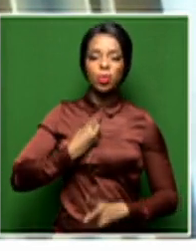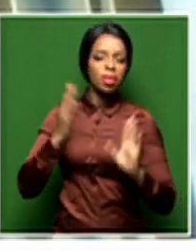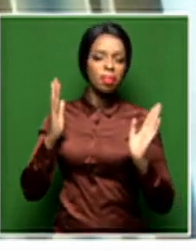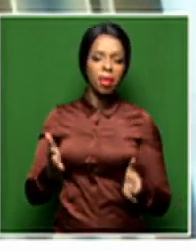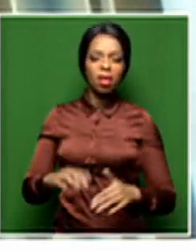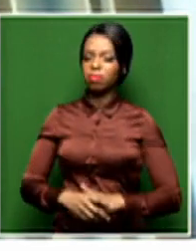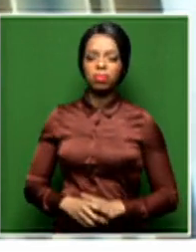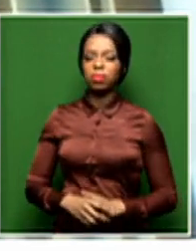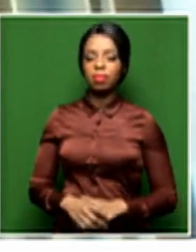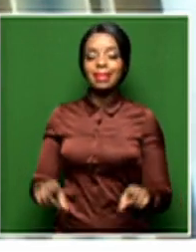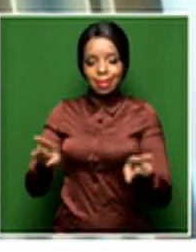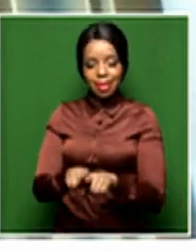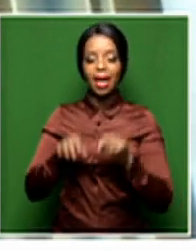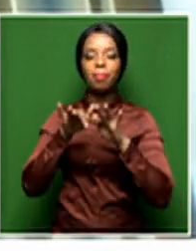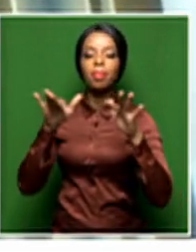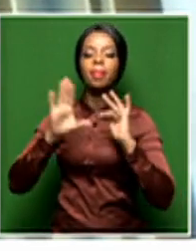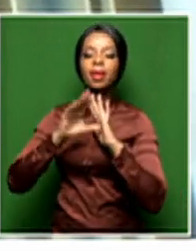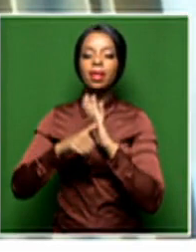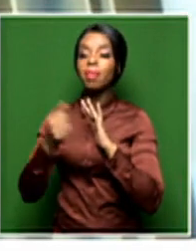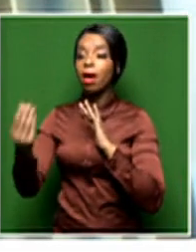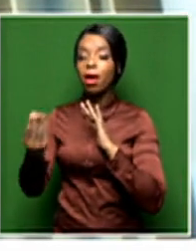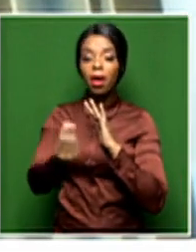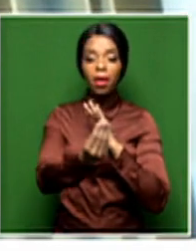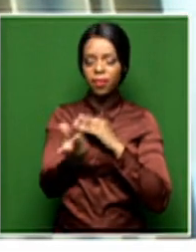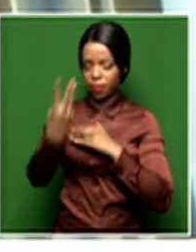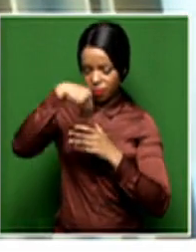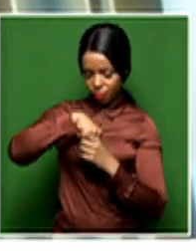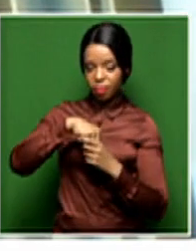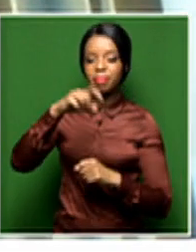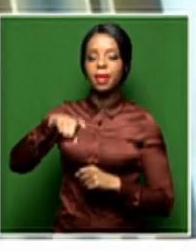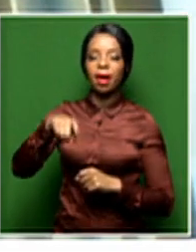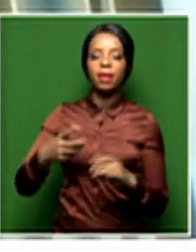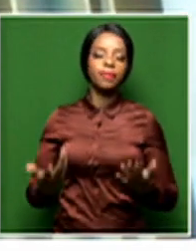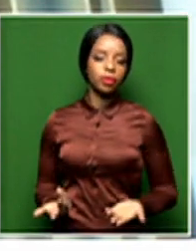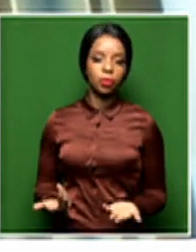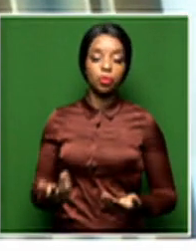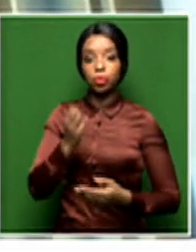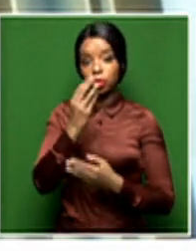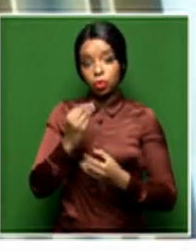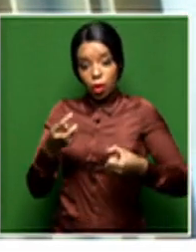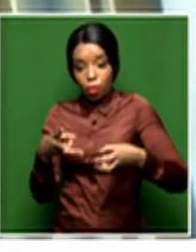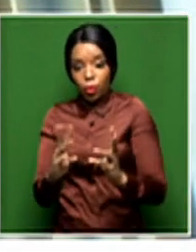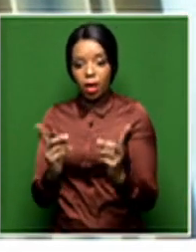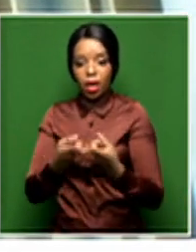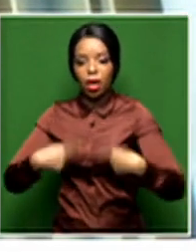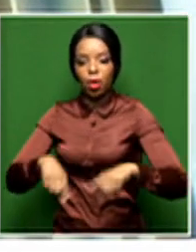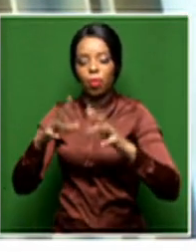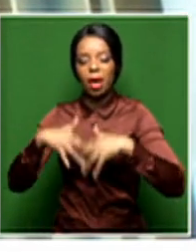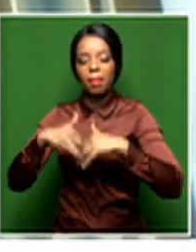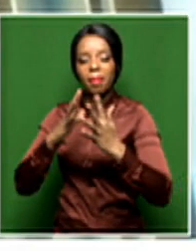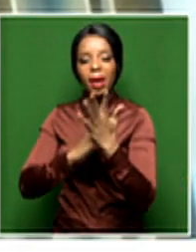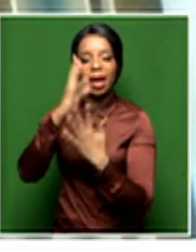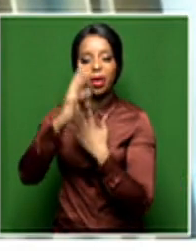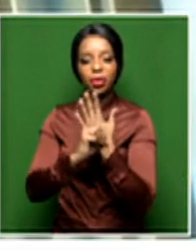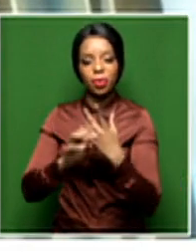disabilities to have a critical role to play in state affairs. Yeah. So the manner in which we are going to be constructing then our curriculum is to ensure